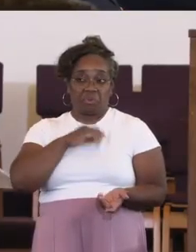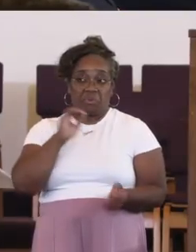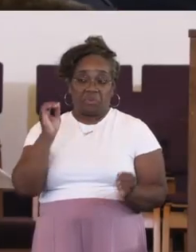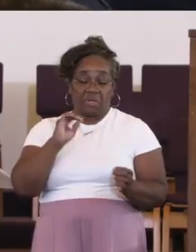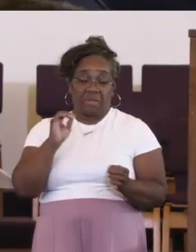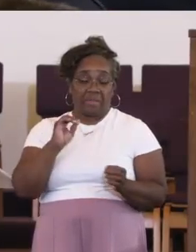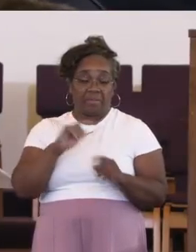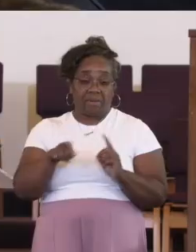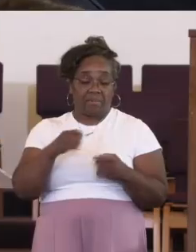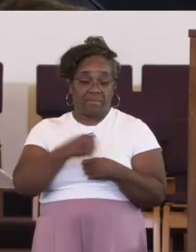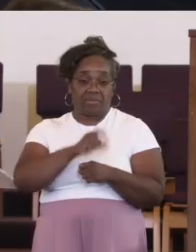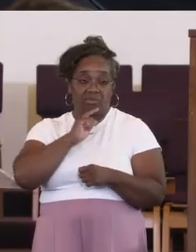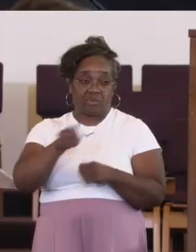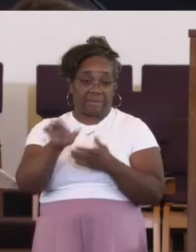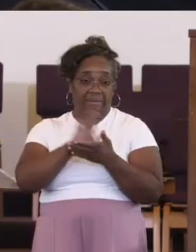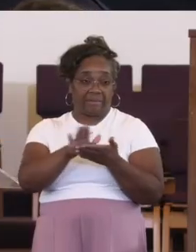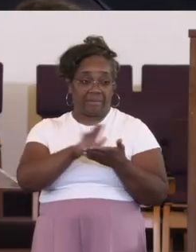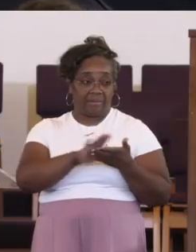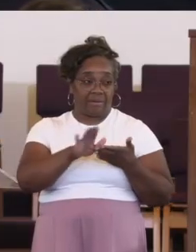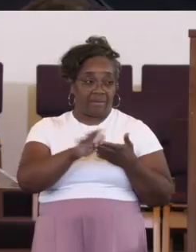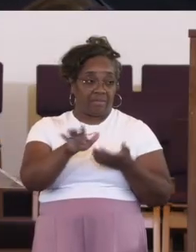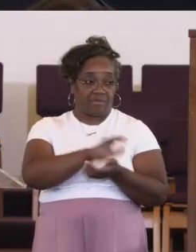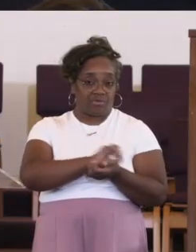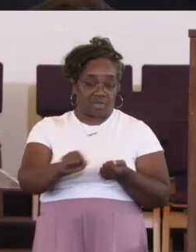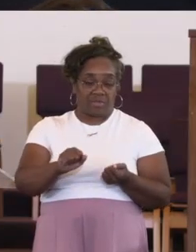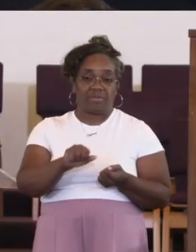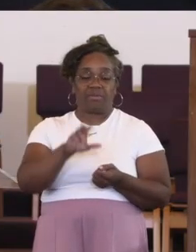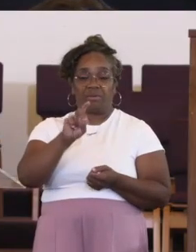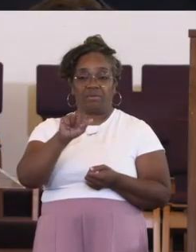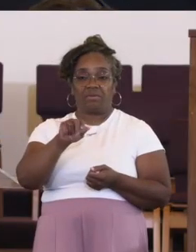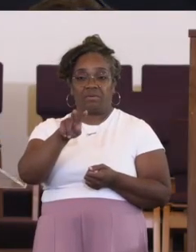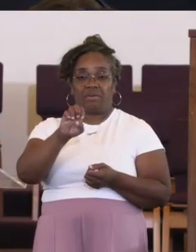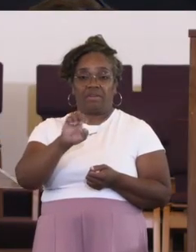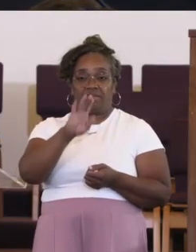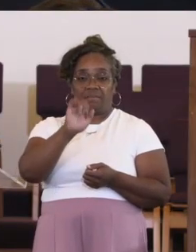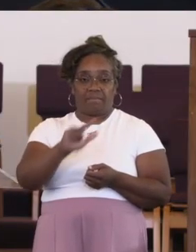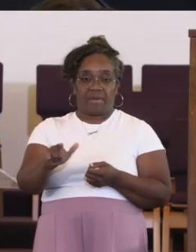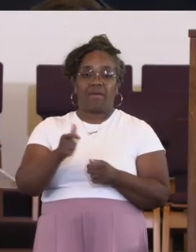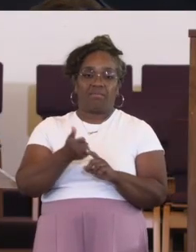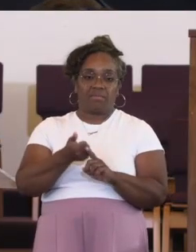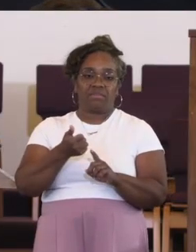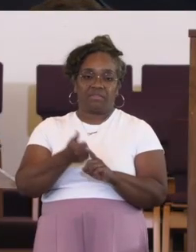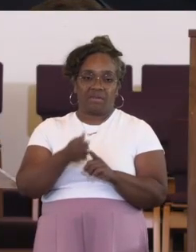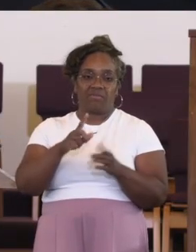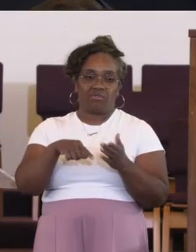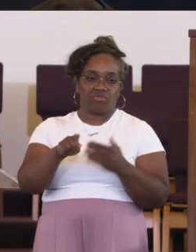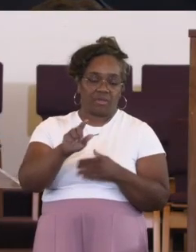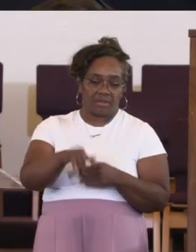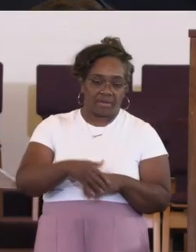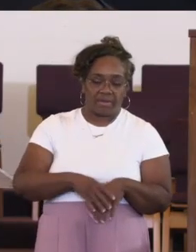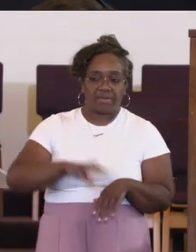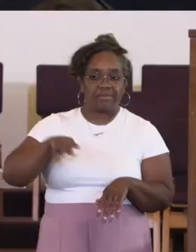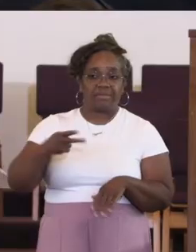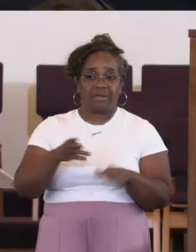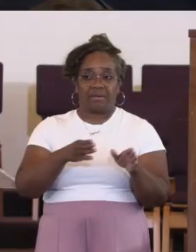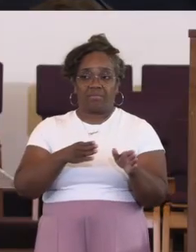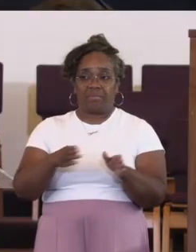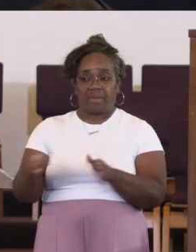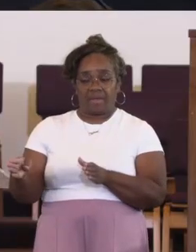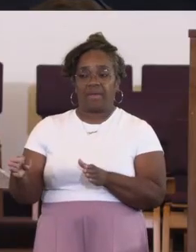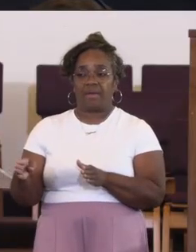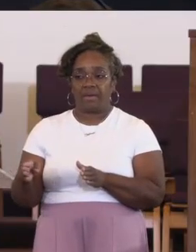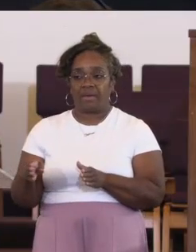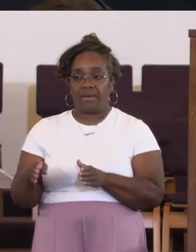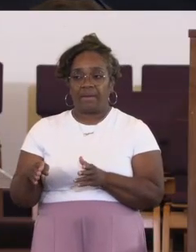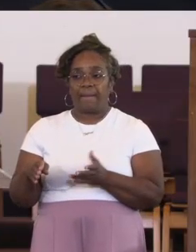make sure they clean up the demolition site, and Dave Bell is on top of that. There's a second plan to take a number of